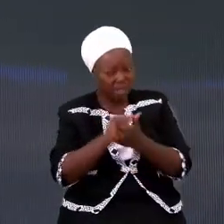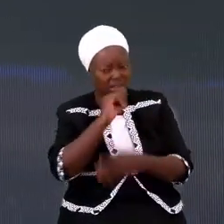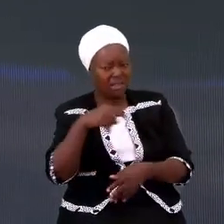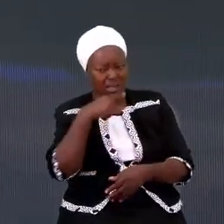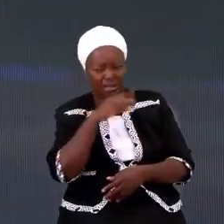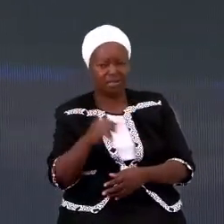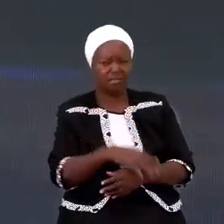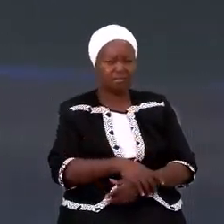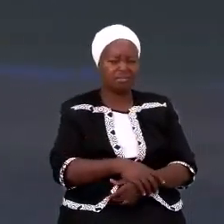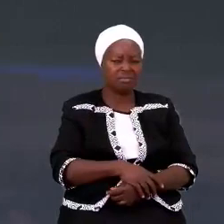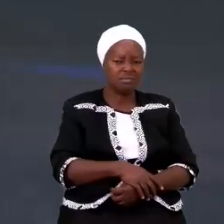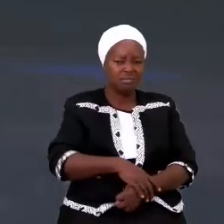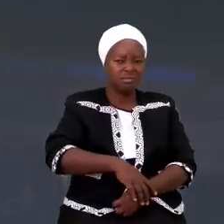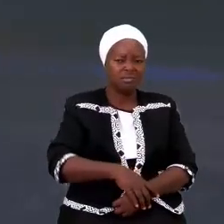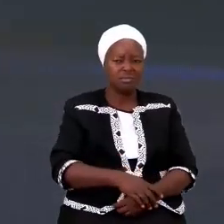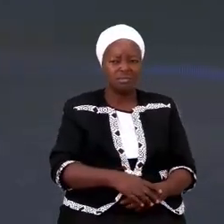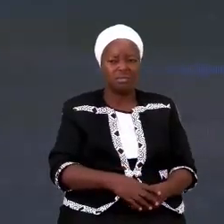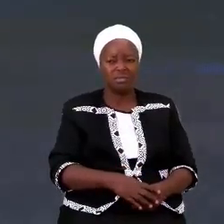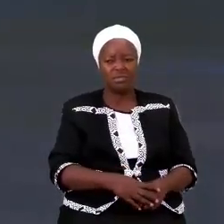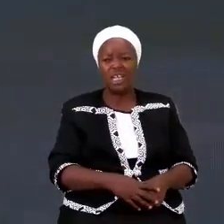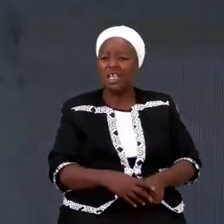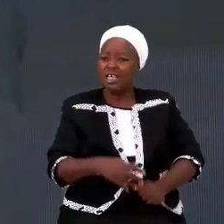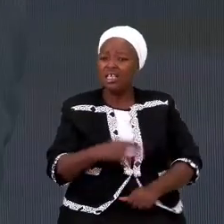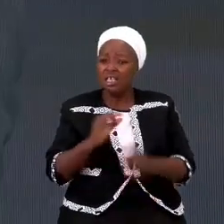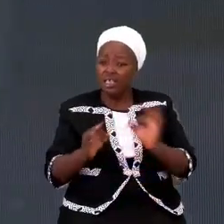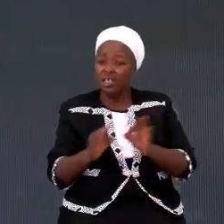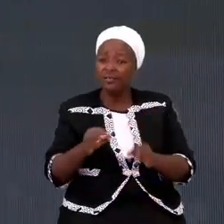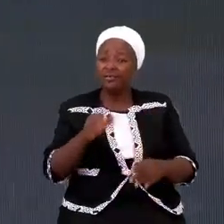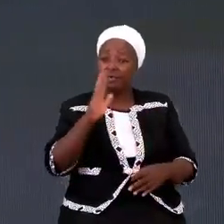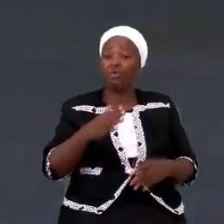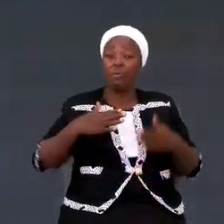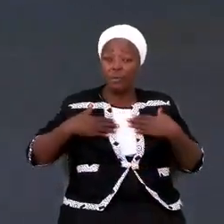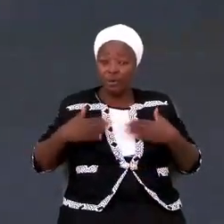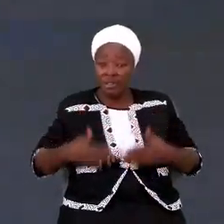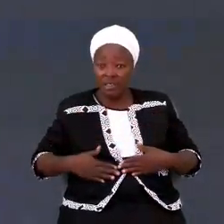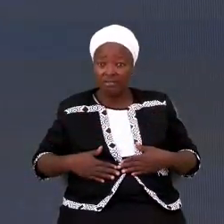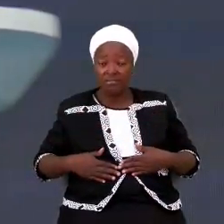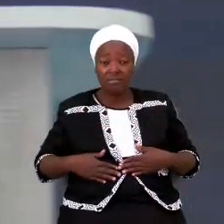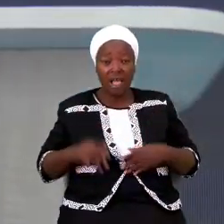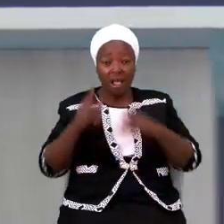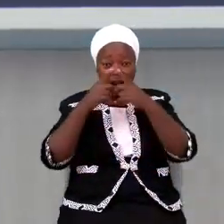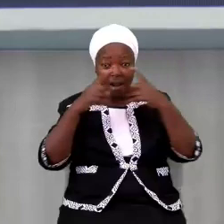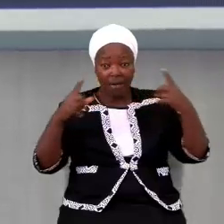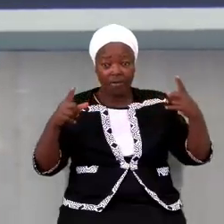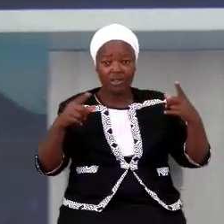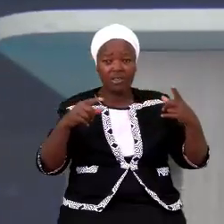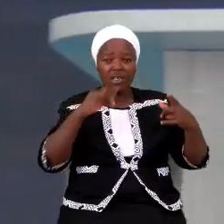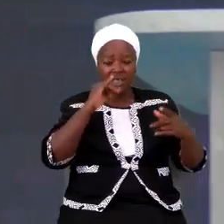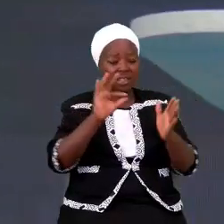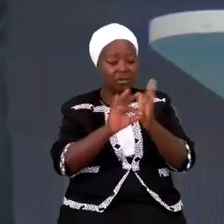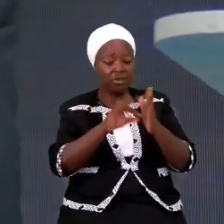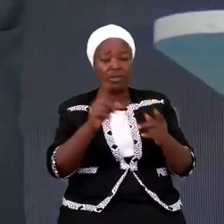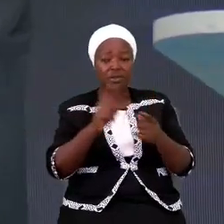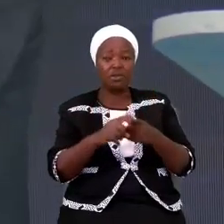language is calculated to deceive somebody and to swear him away from the